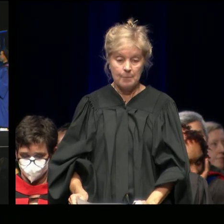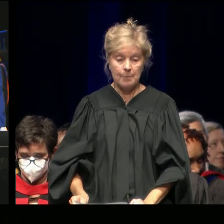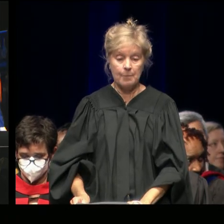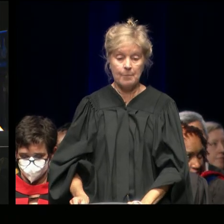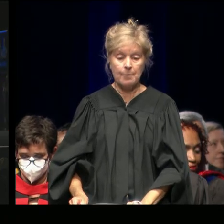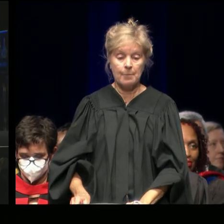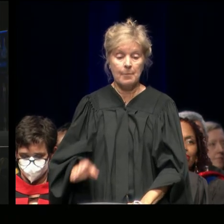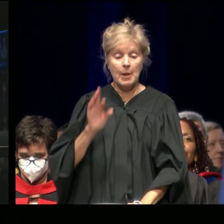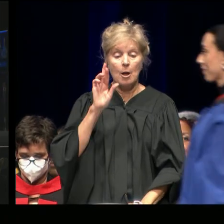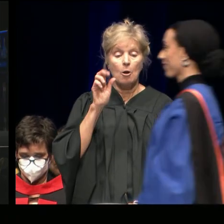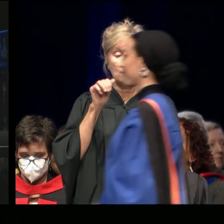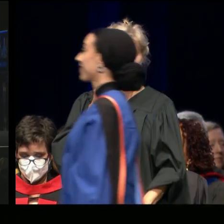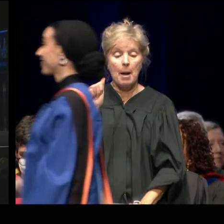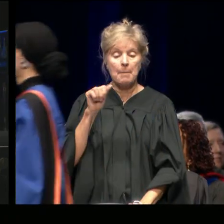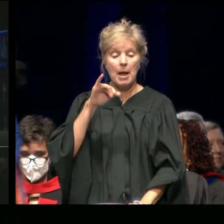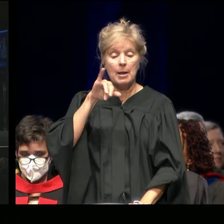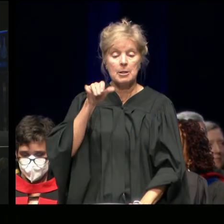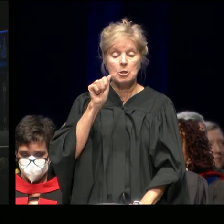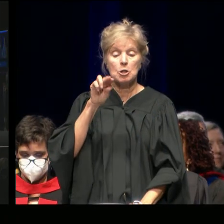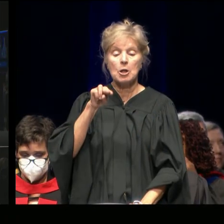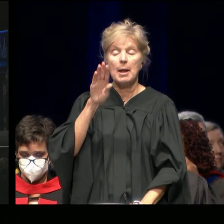Rama John Buckley.